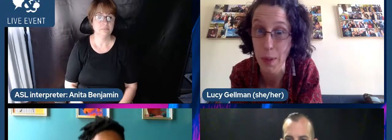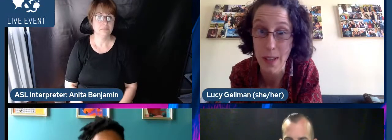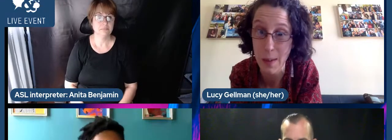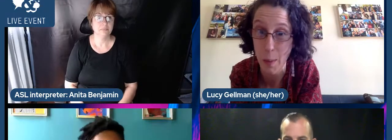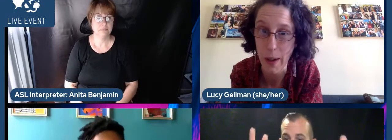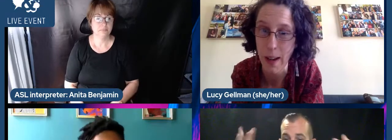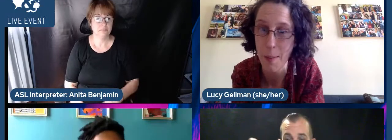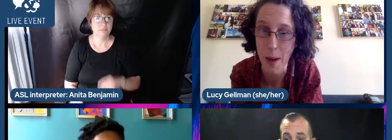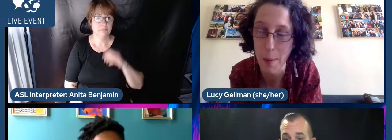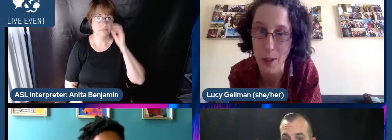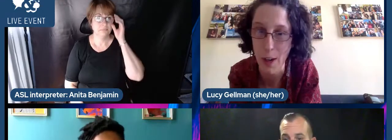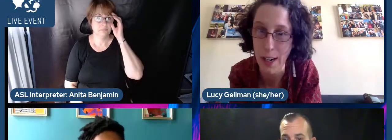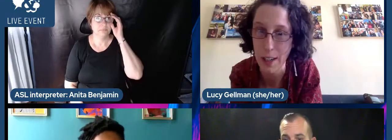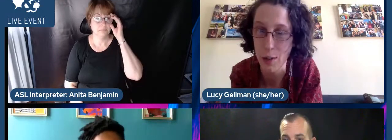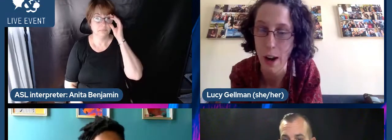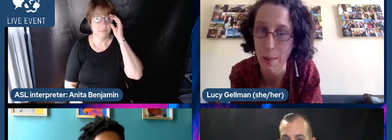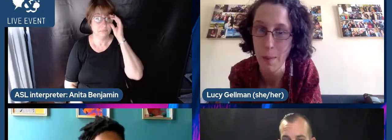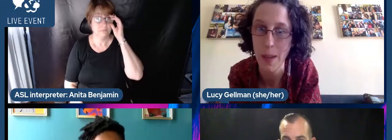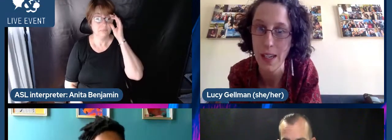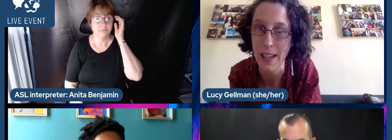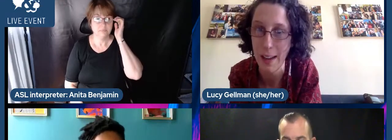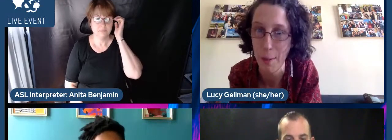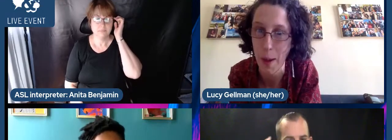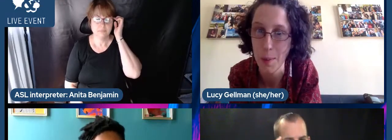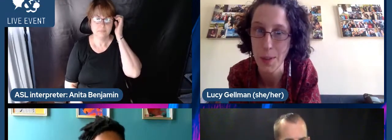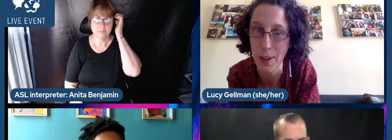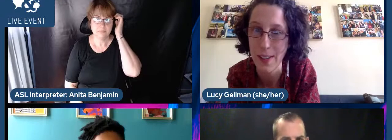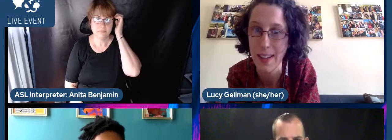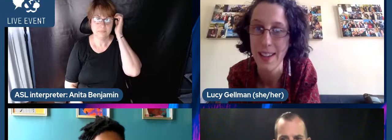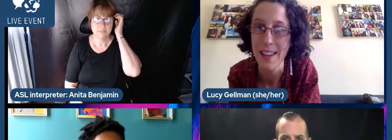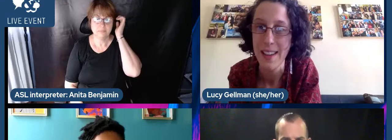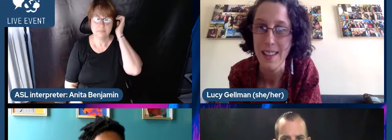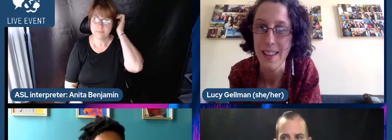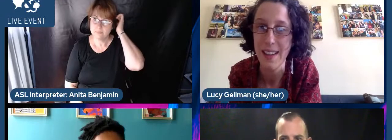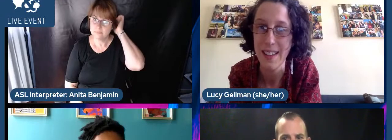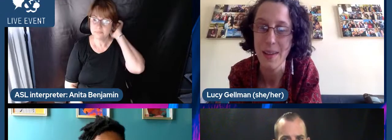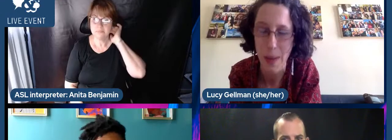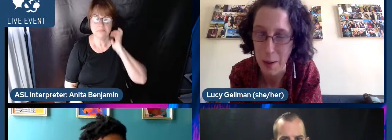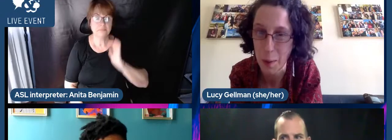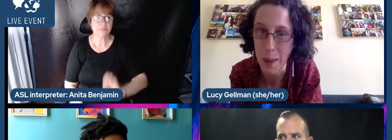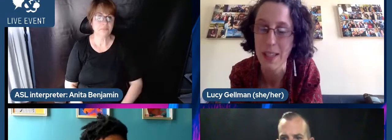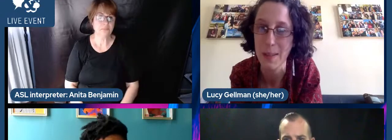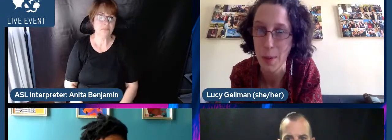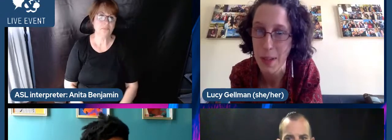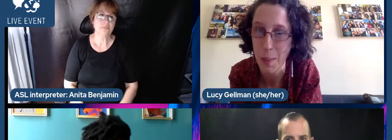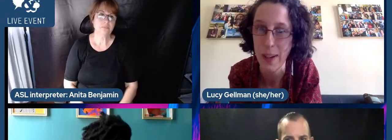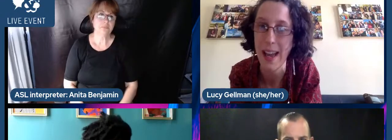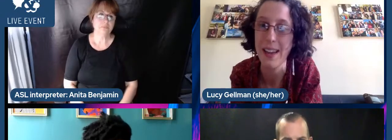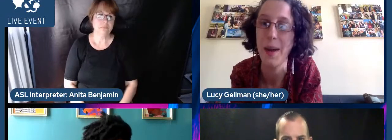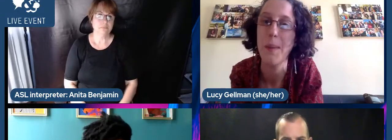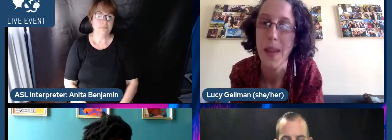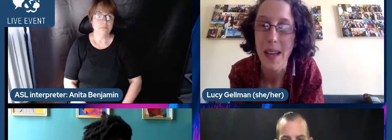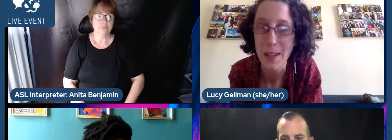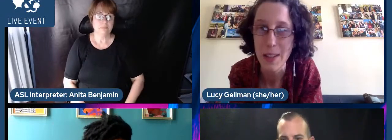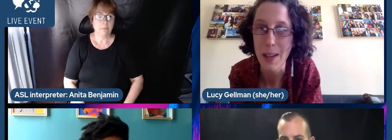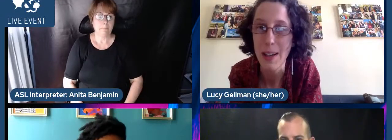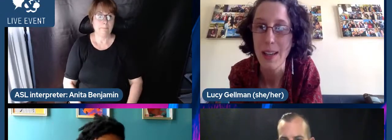is a brilliant book. I'm going to try not to drop any F-bombs during the panel, but it's a brilliant book.